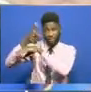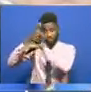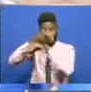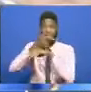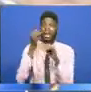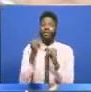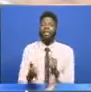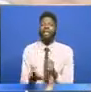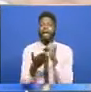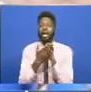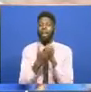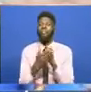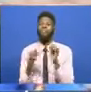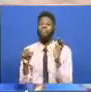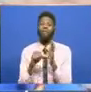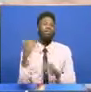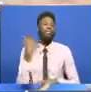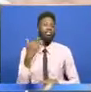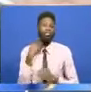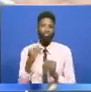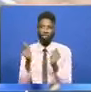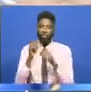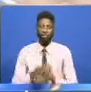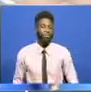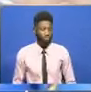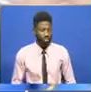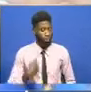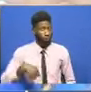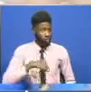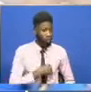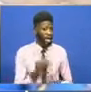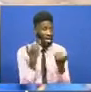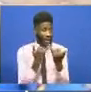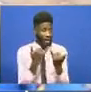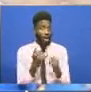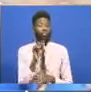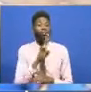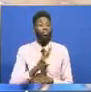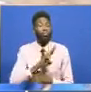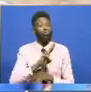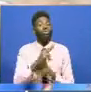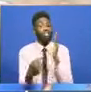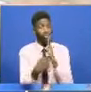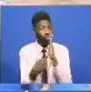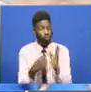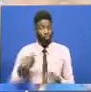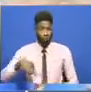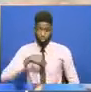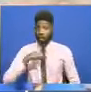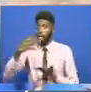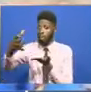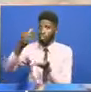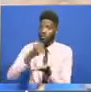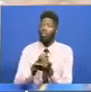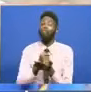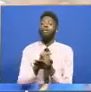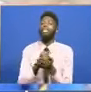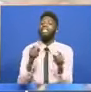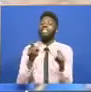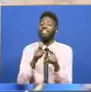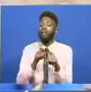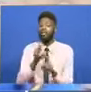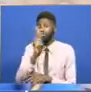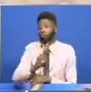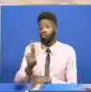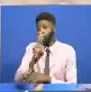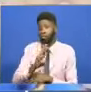we are, like I said, we are going digital, where we shall be able to employ drones. Drones